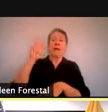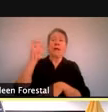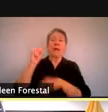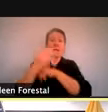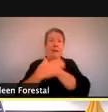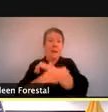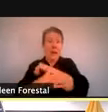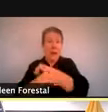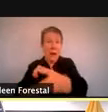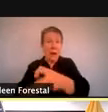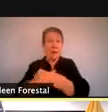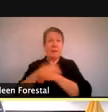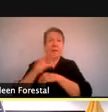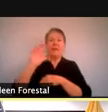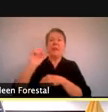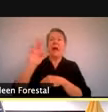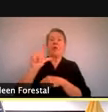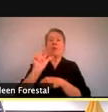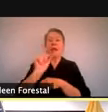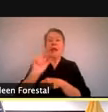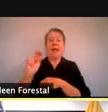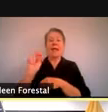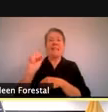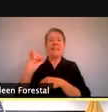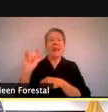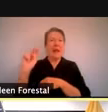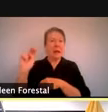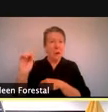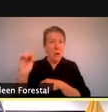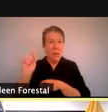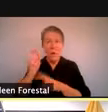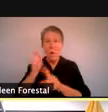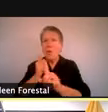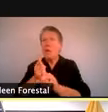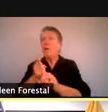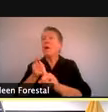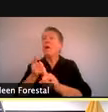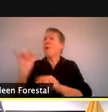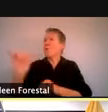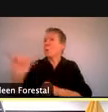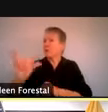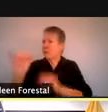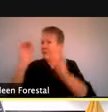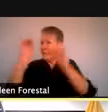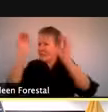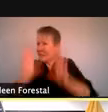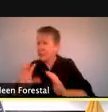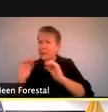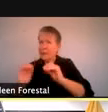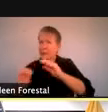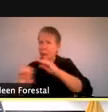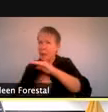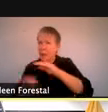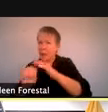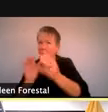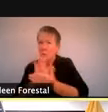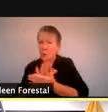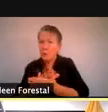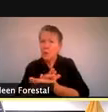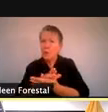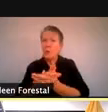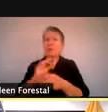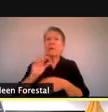Ann Ciano. She, too, was an elementary school educator, a teacher at both St. Philip the